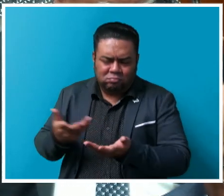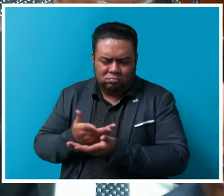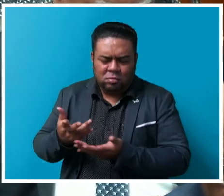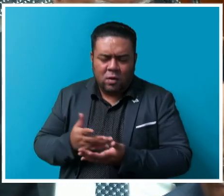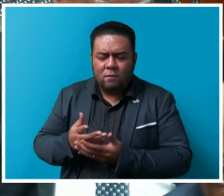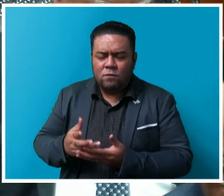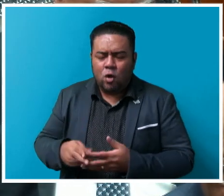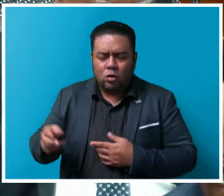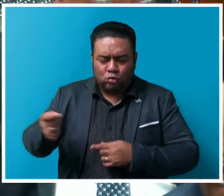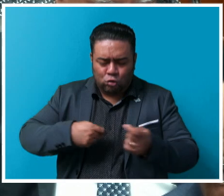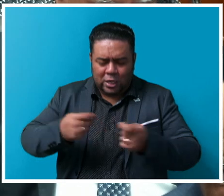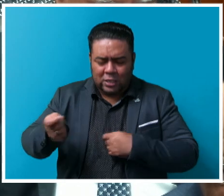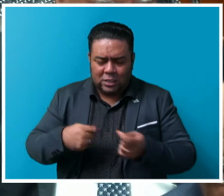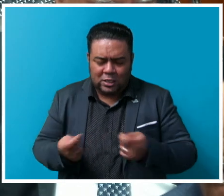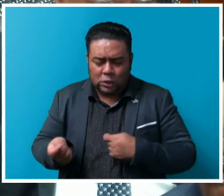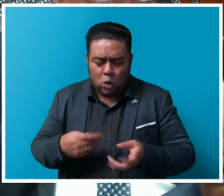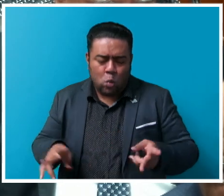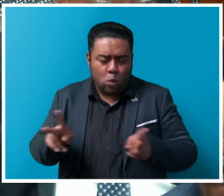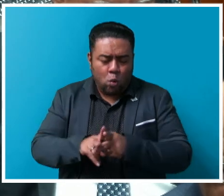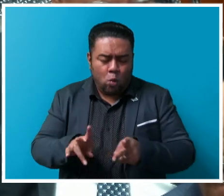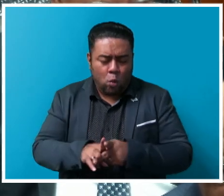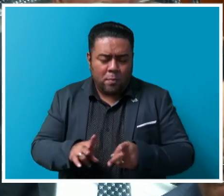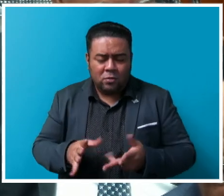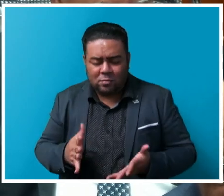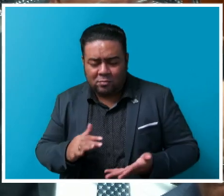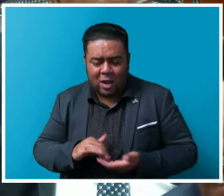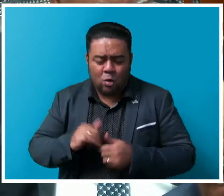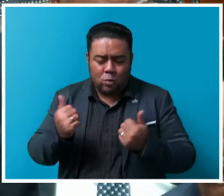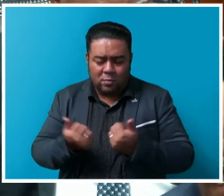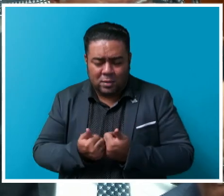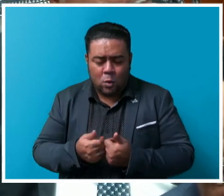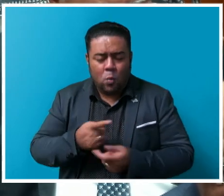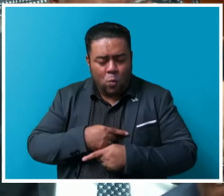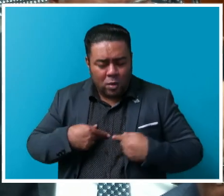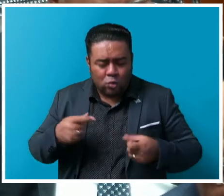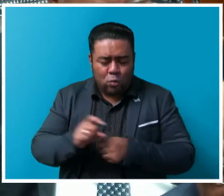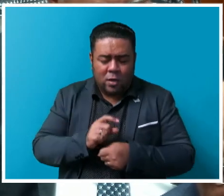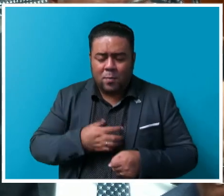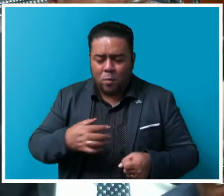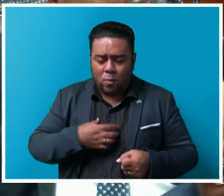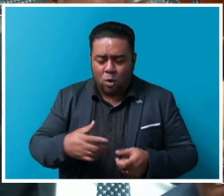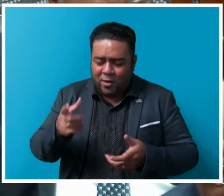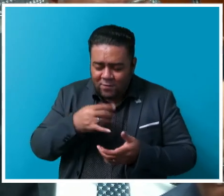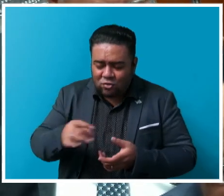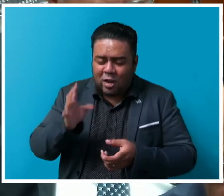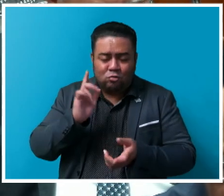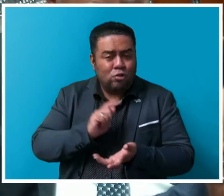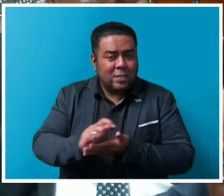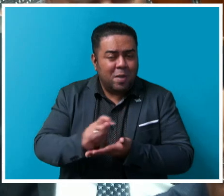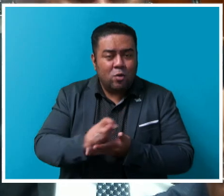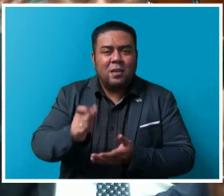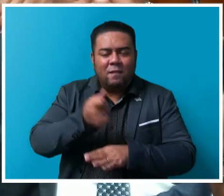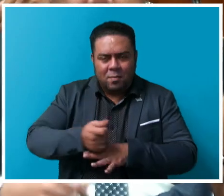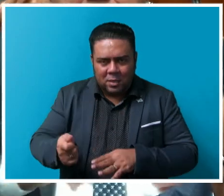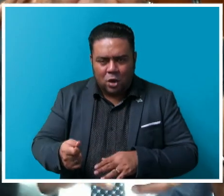terms of the ease of doing business, we are laser focused on reforms to create more efficient and transparent government. The